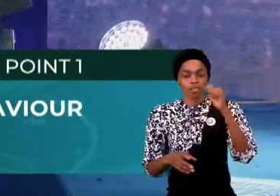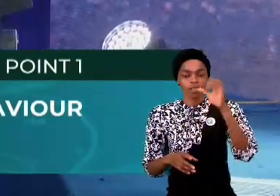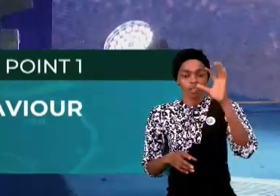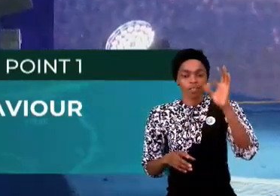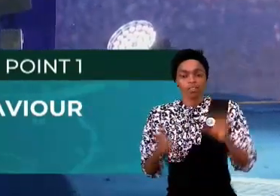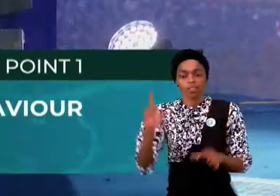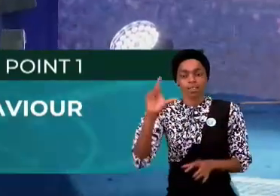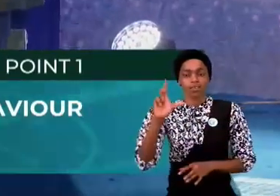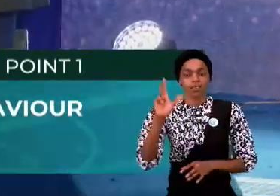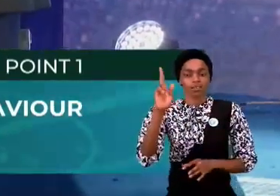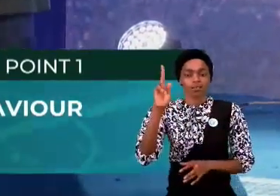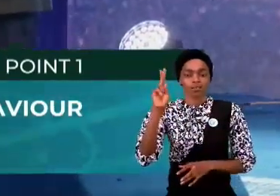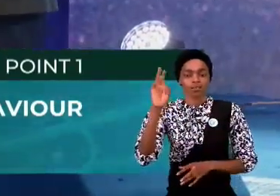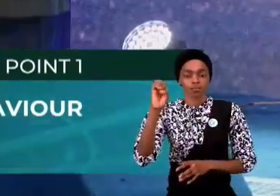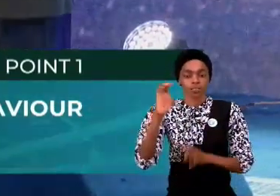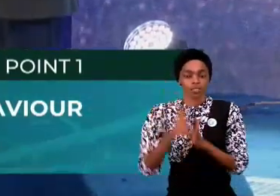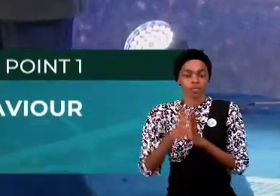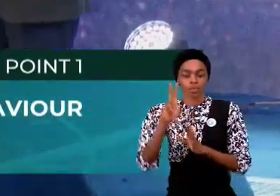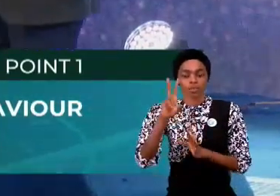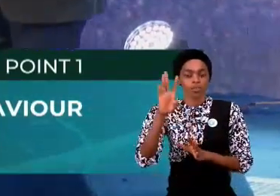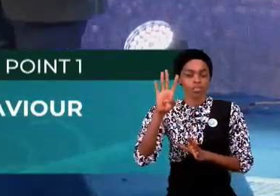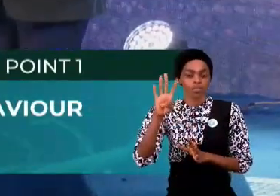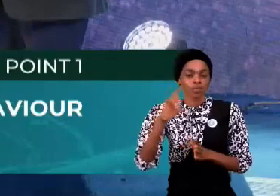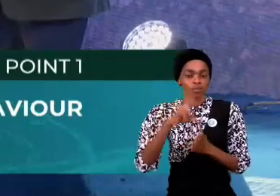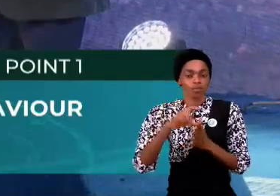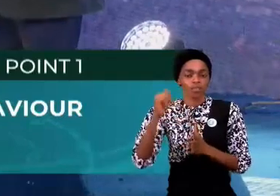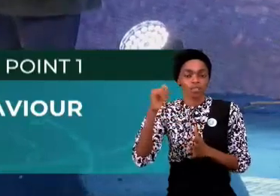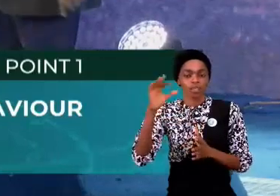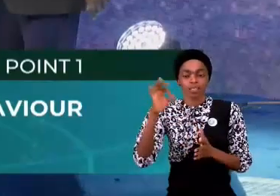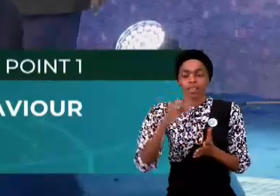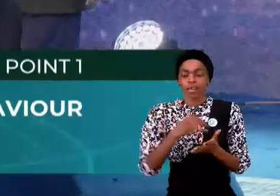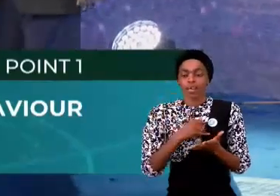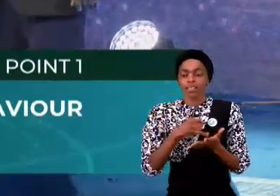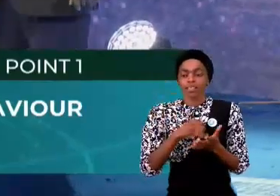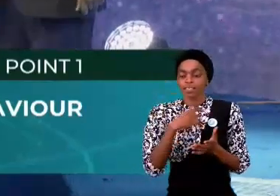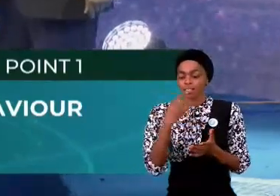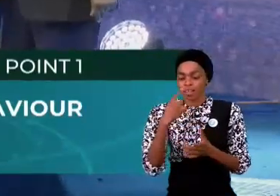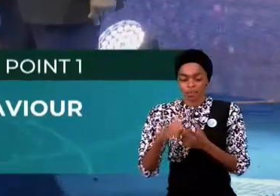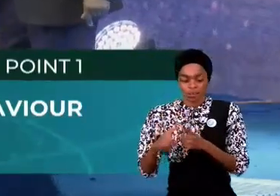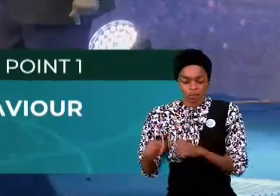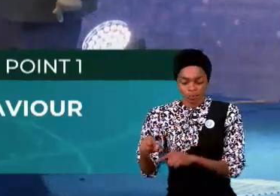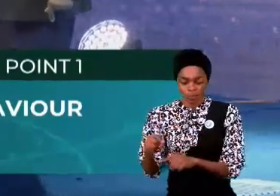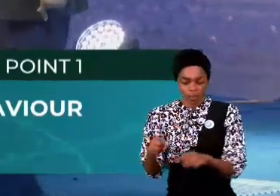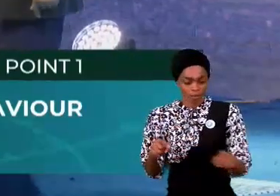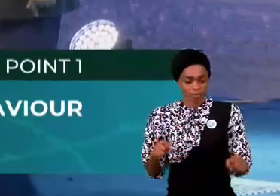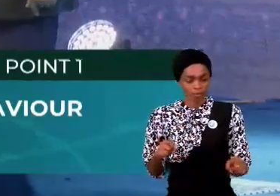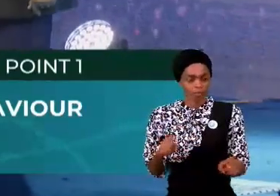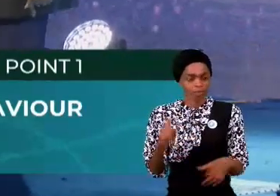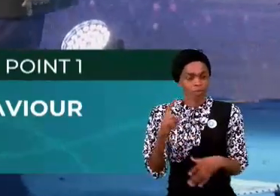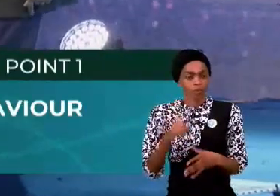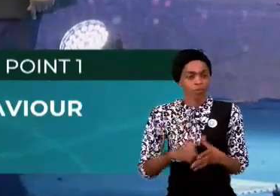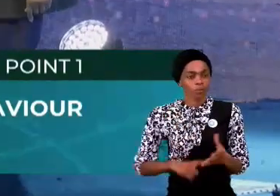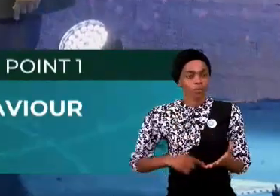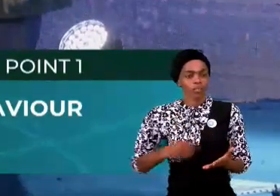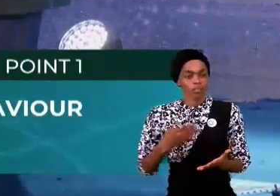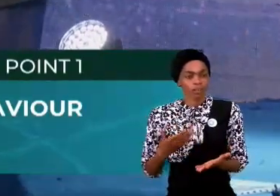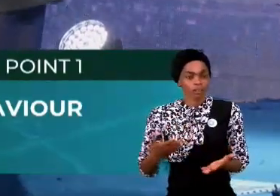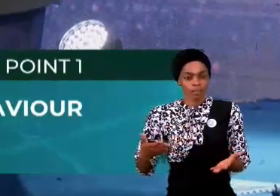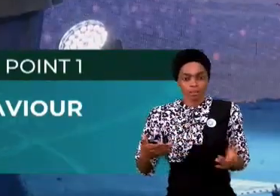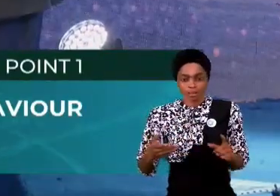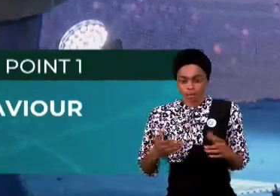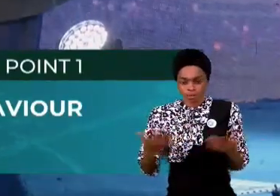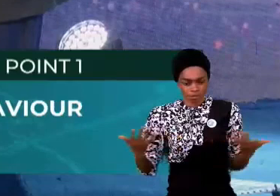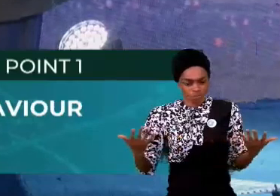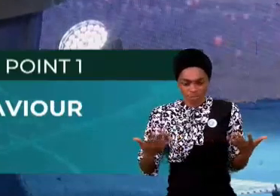things? And they said unto him concerning Jesus of Nazareth,